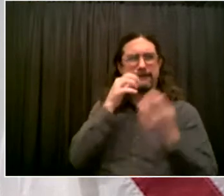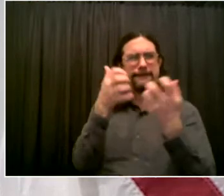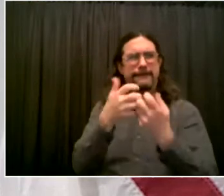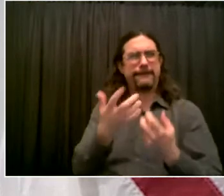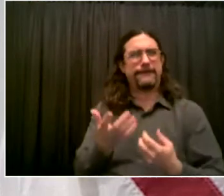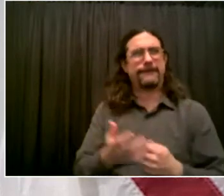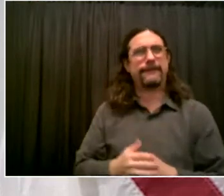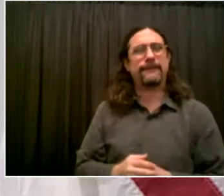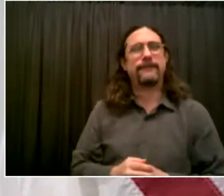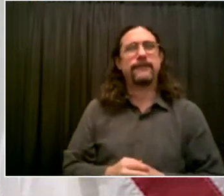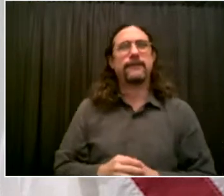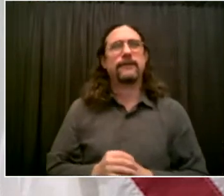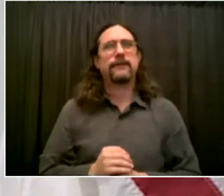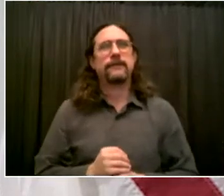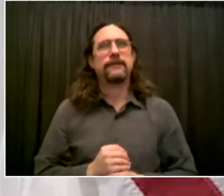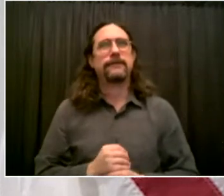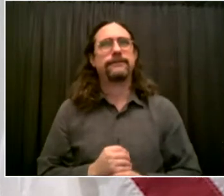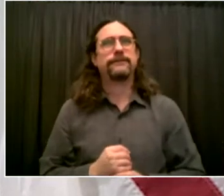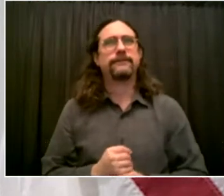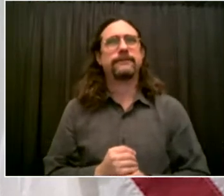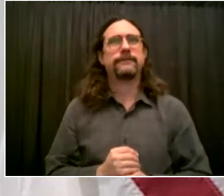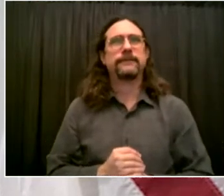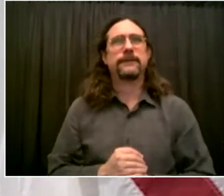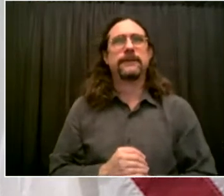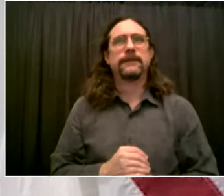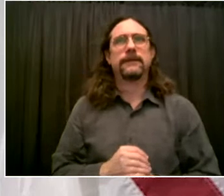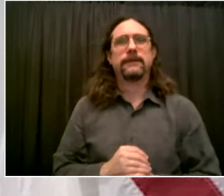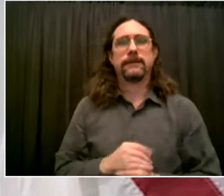not possible, prioritize 5 days for the kids who need it most.